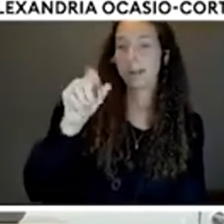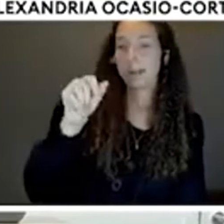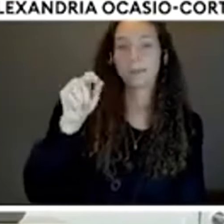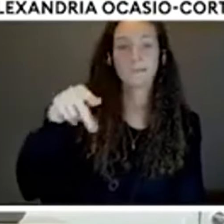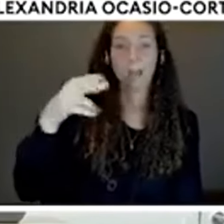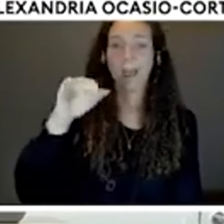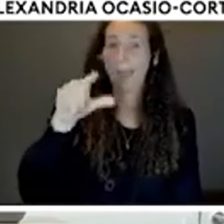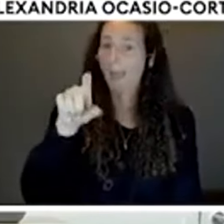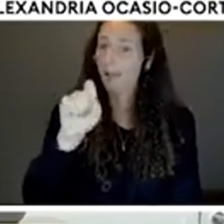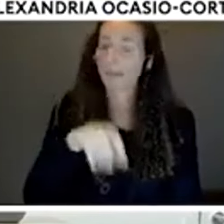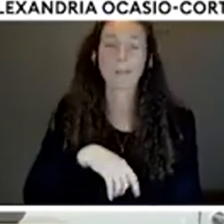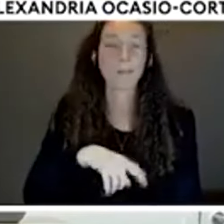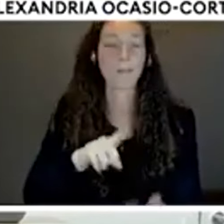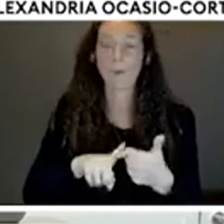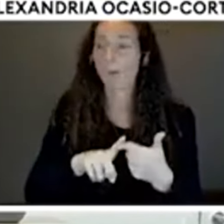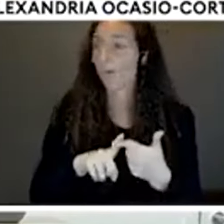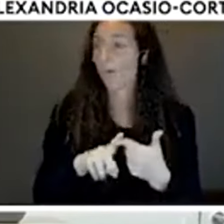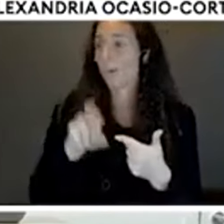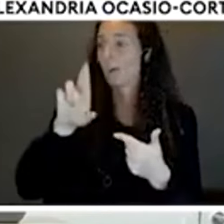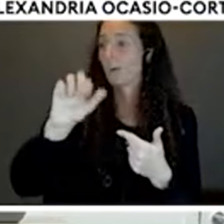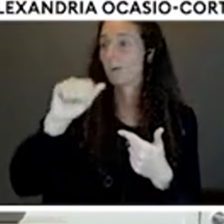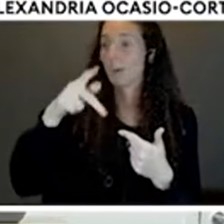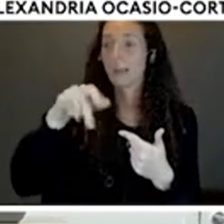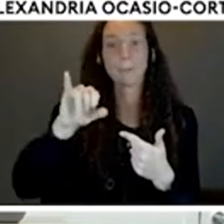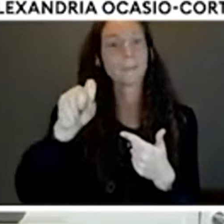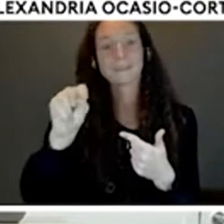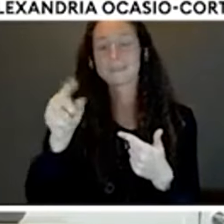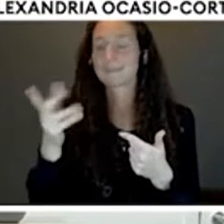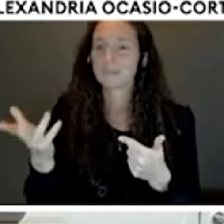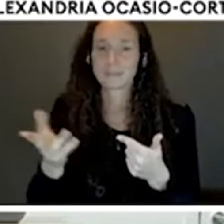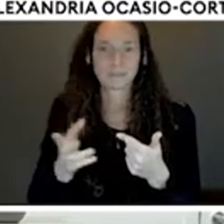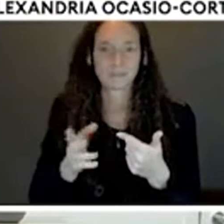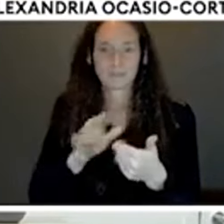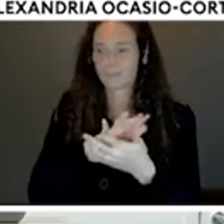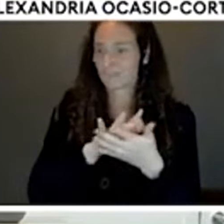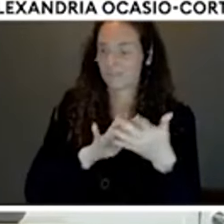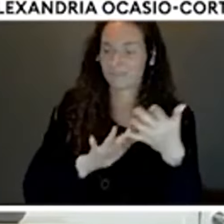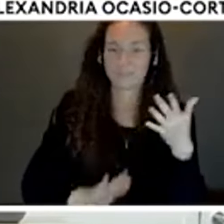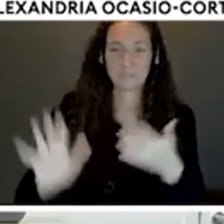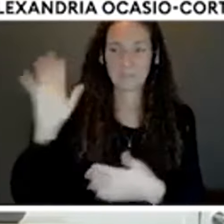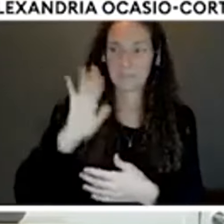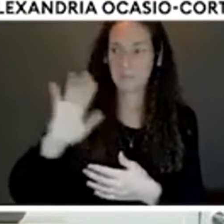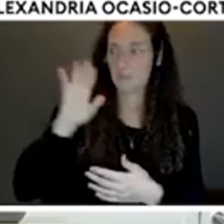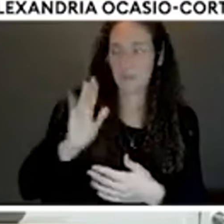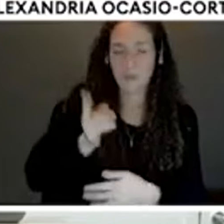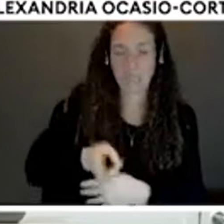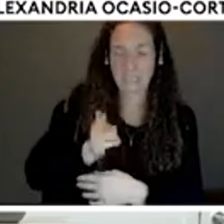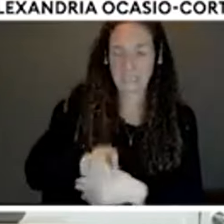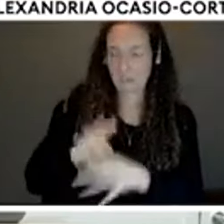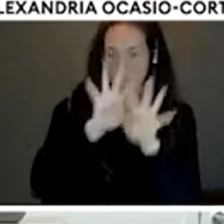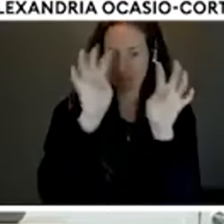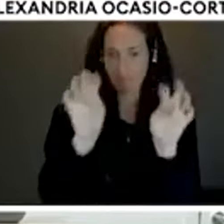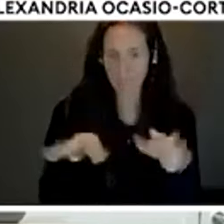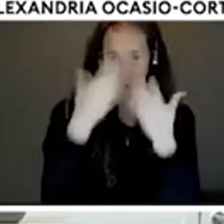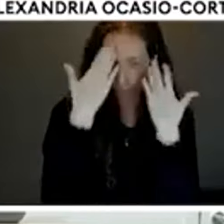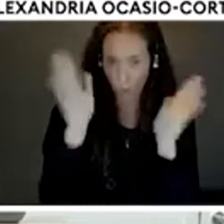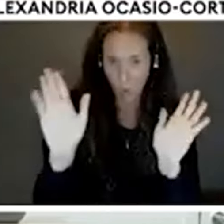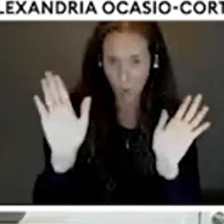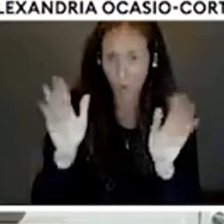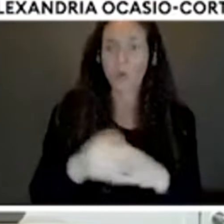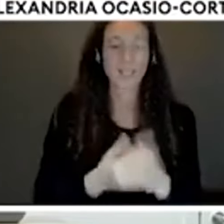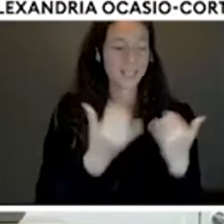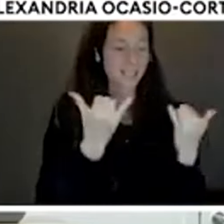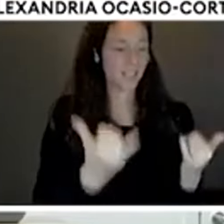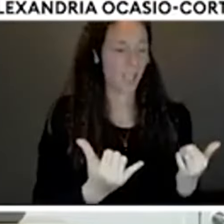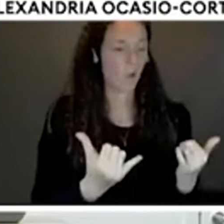them coming in, now they want to cut pre-K, 4K. Our kids are suffering because we have nowhere to